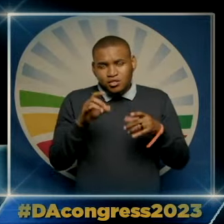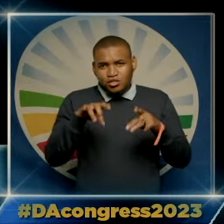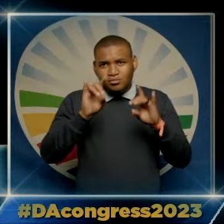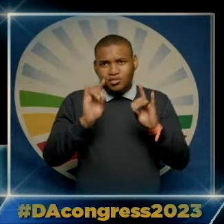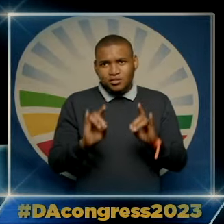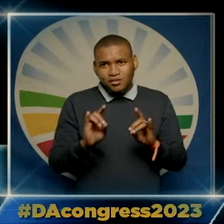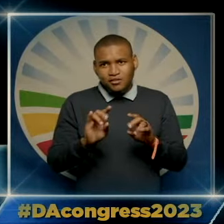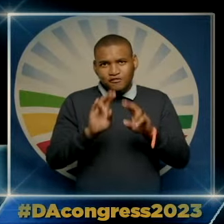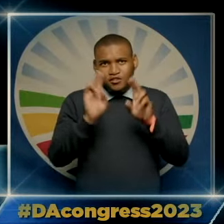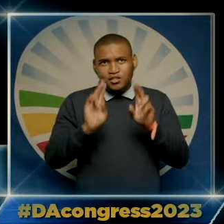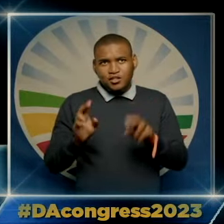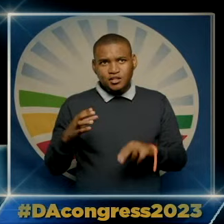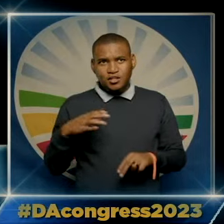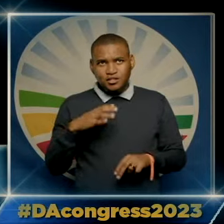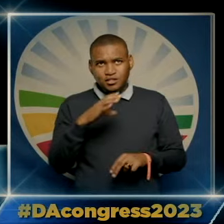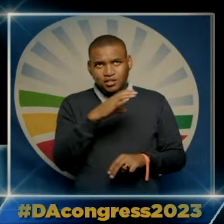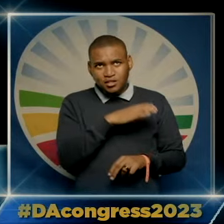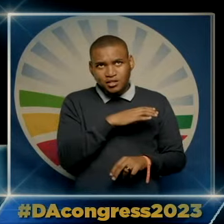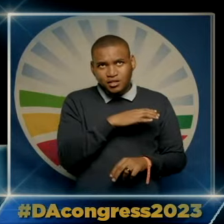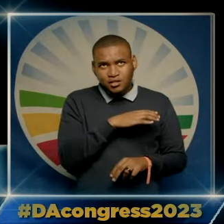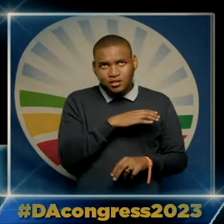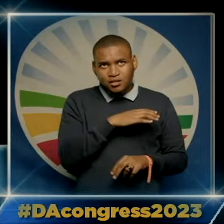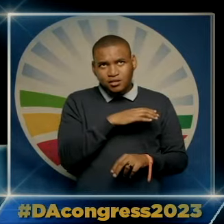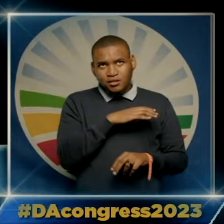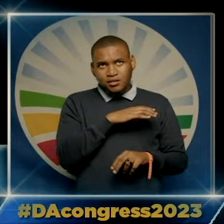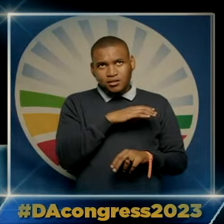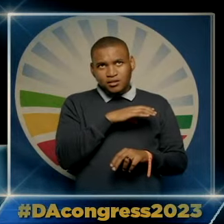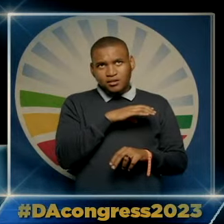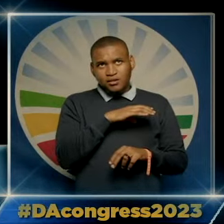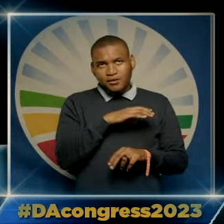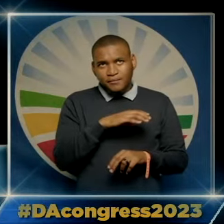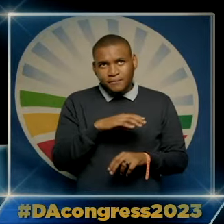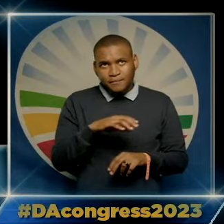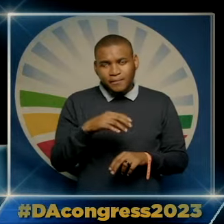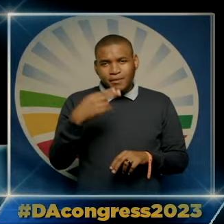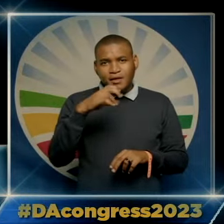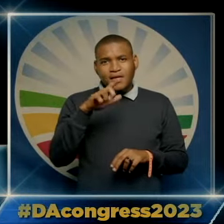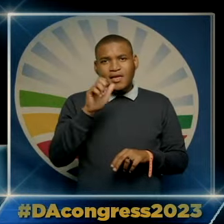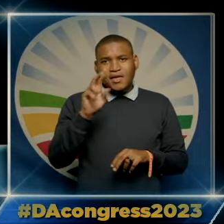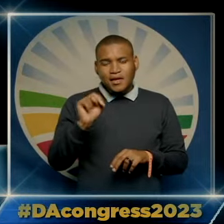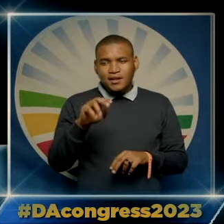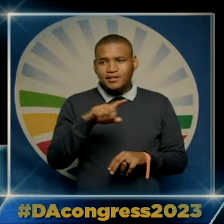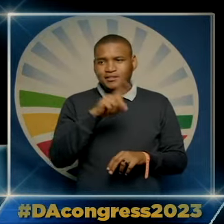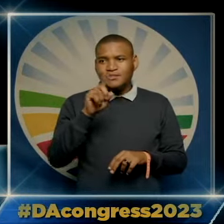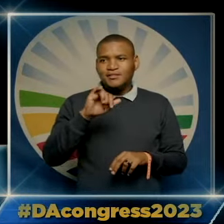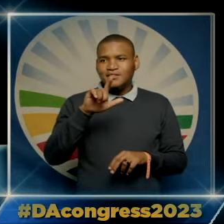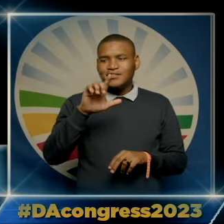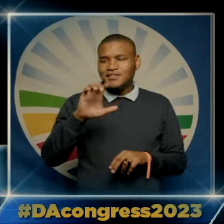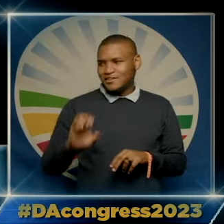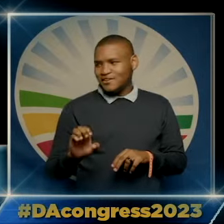Chairperson of the Federal Council, the trail-blazing Helen Ziller.